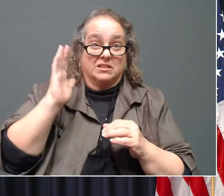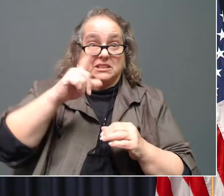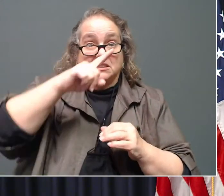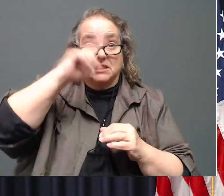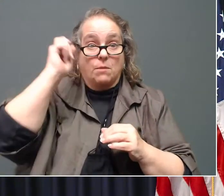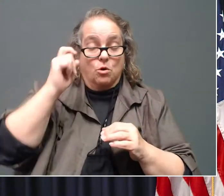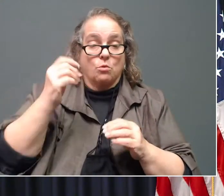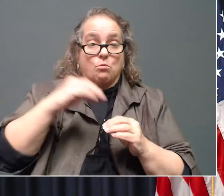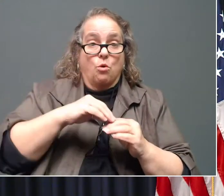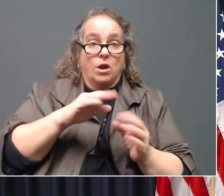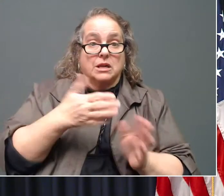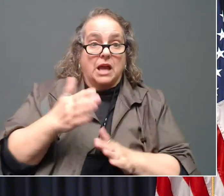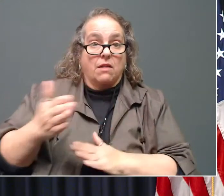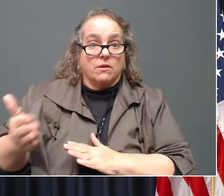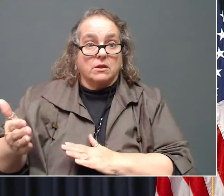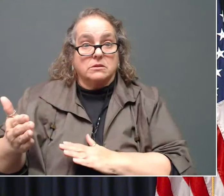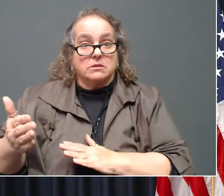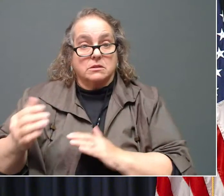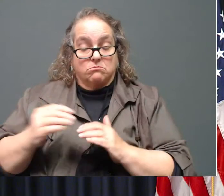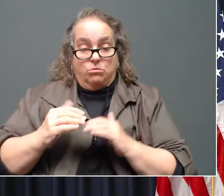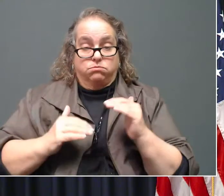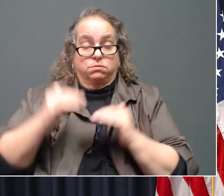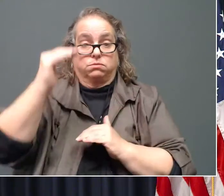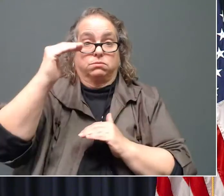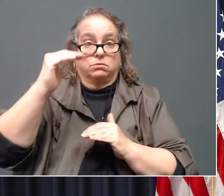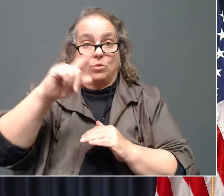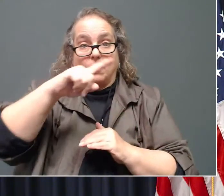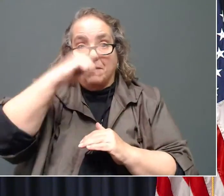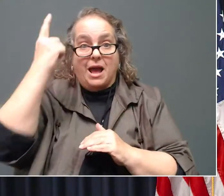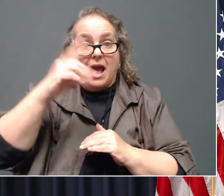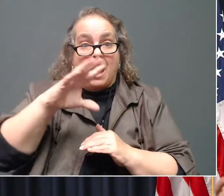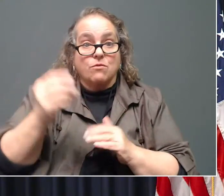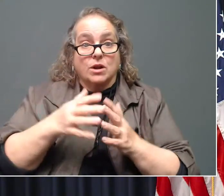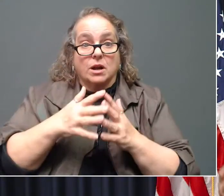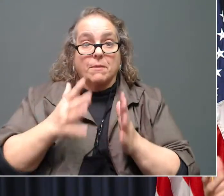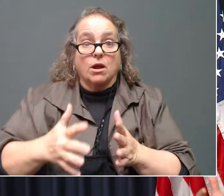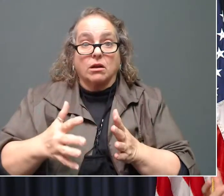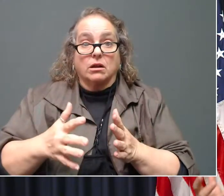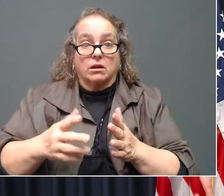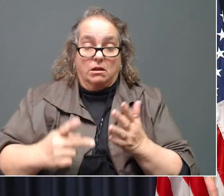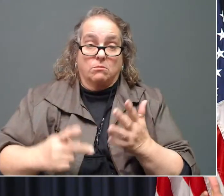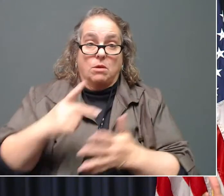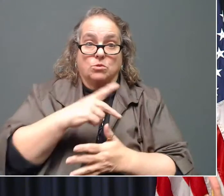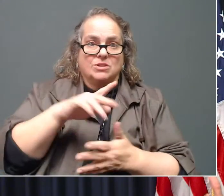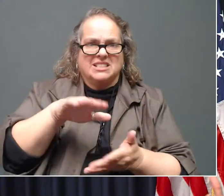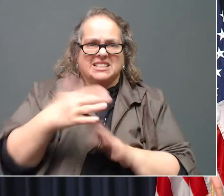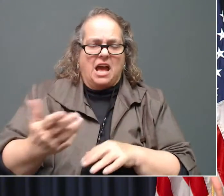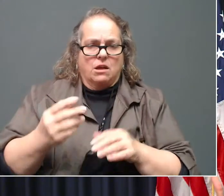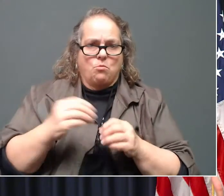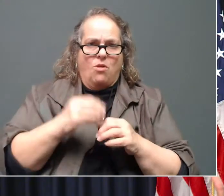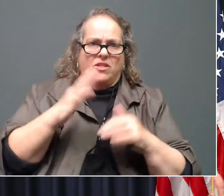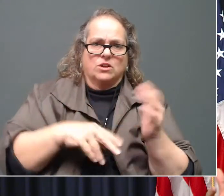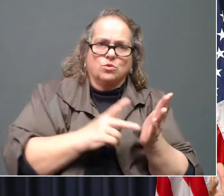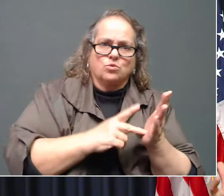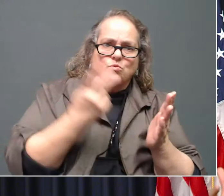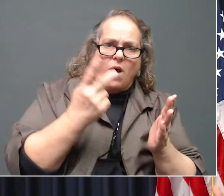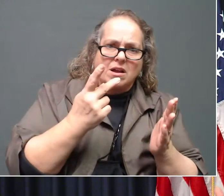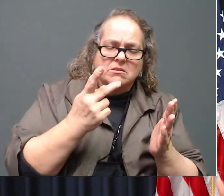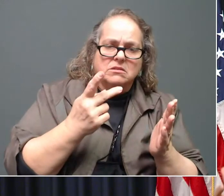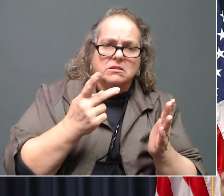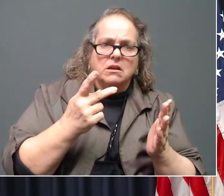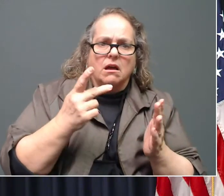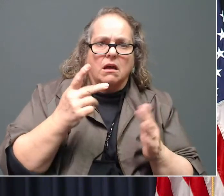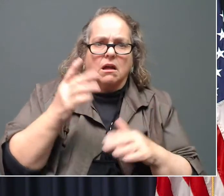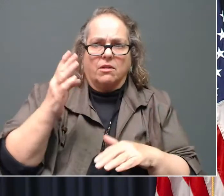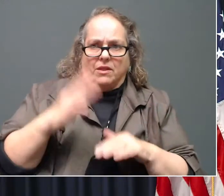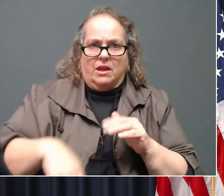where our Black and African American population was dying at twice the rate they make up of the population, working